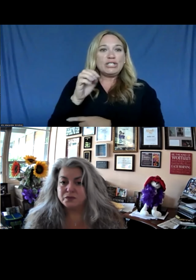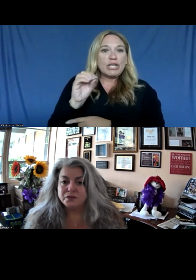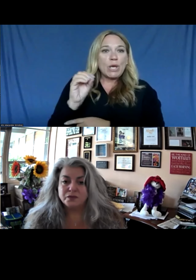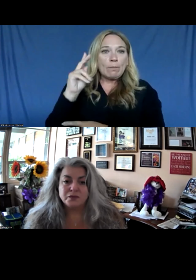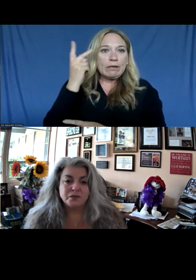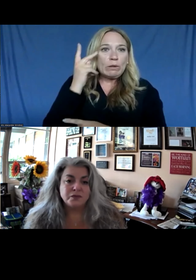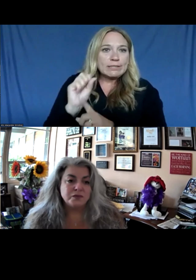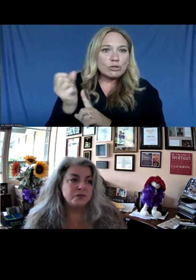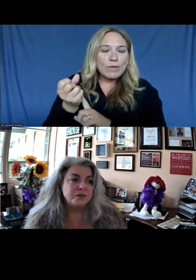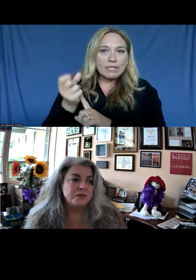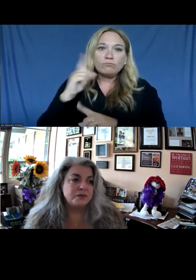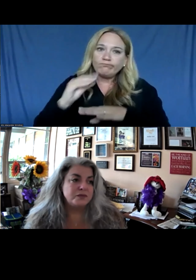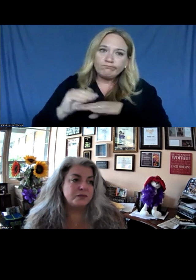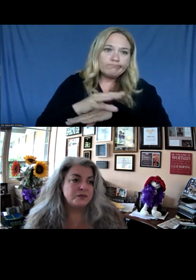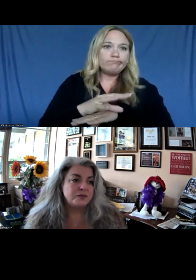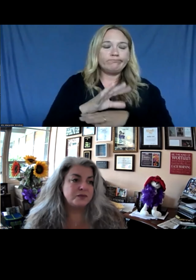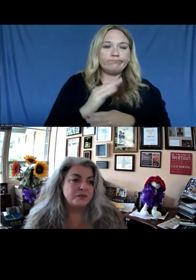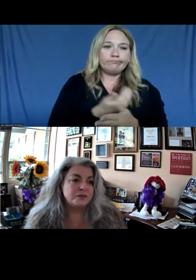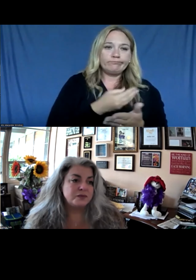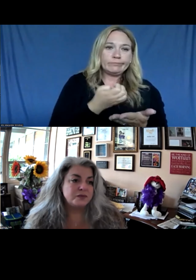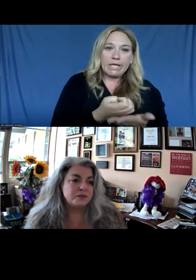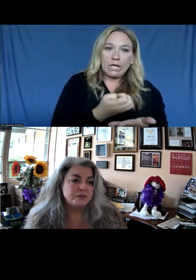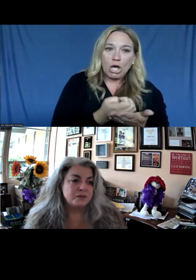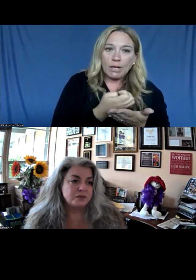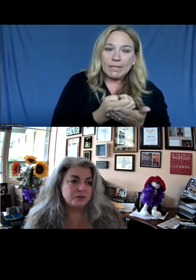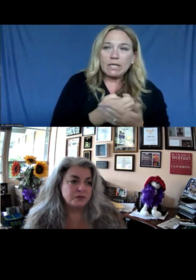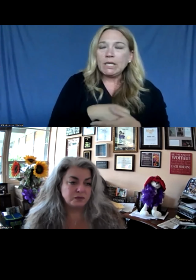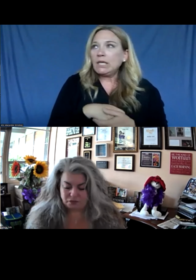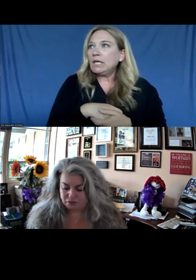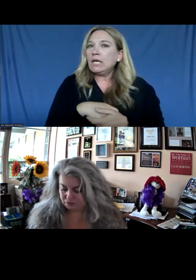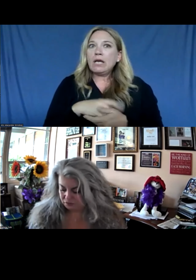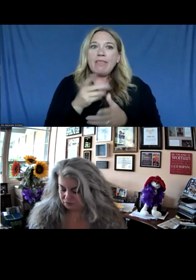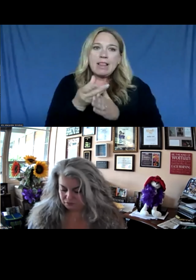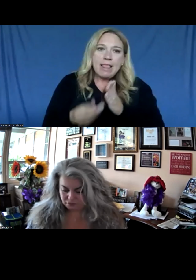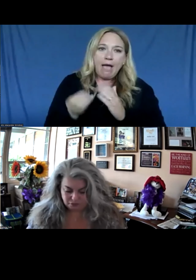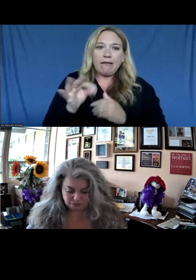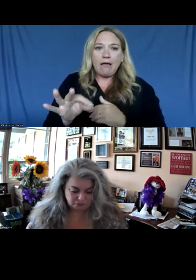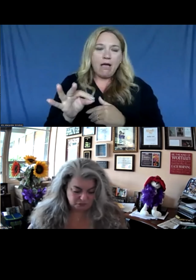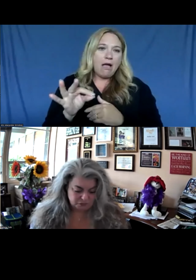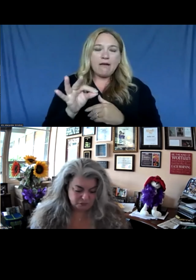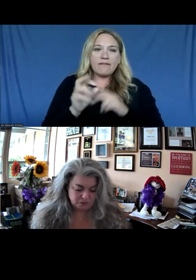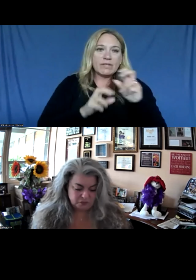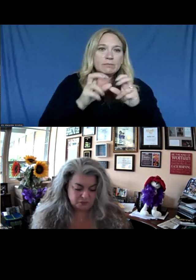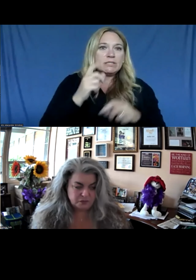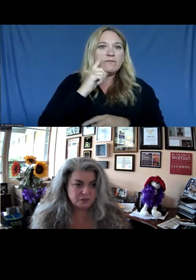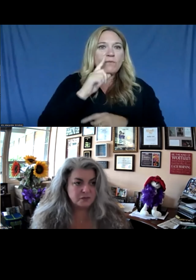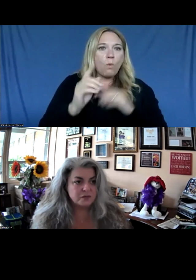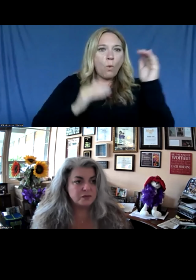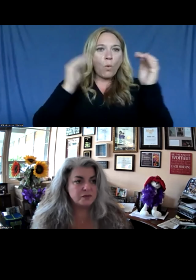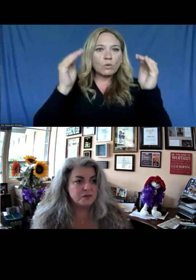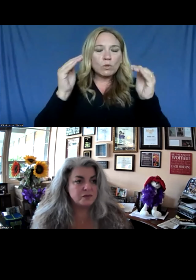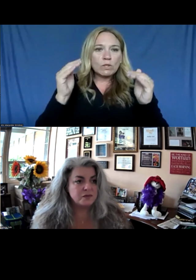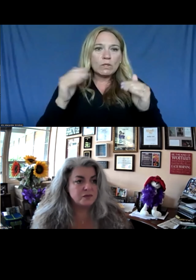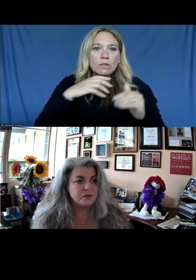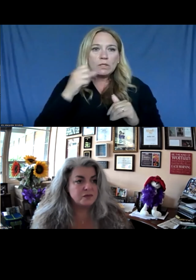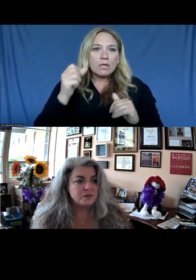impacts our economy, the lack of specific investments in older adults and